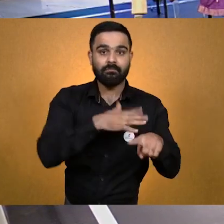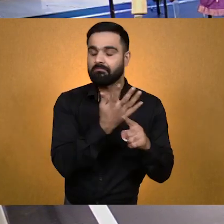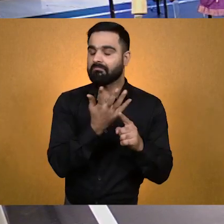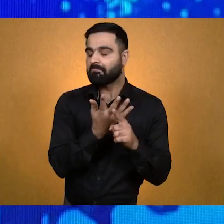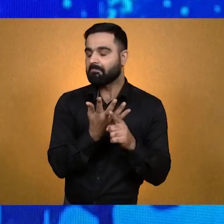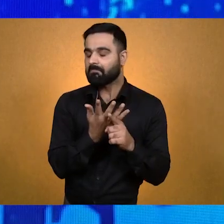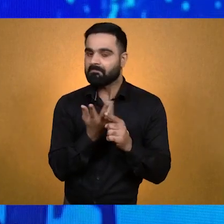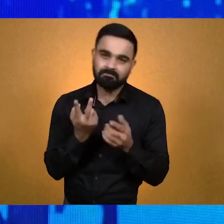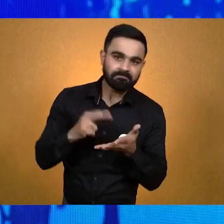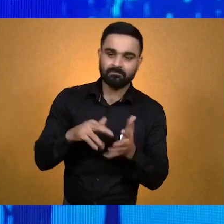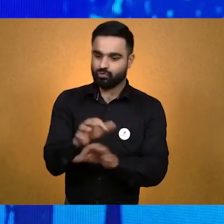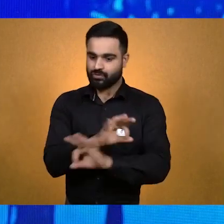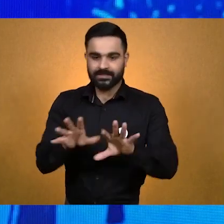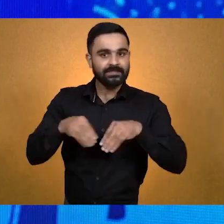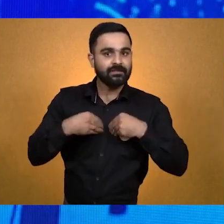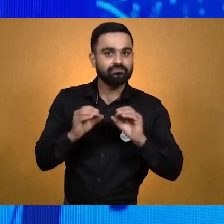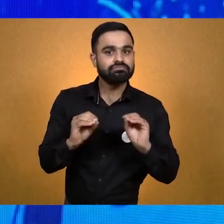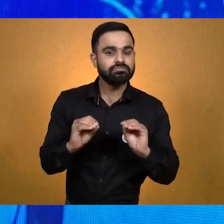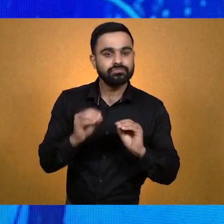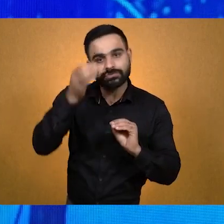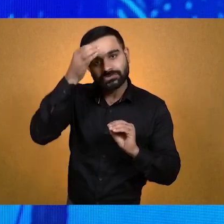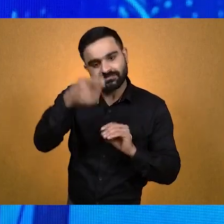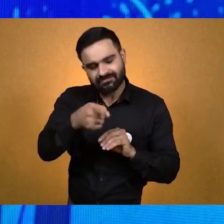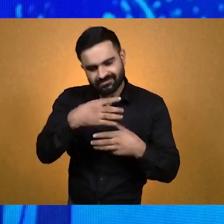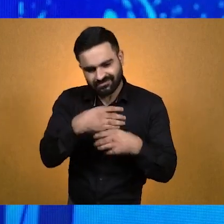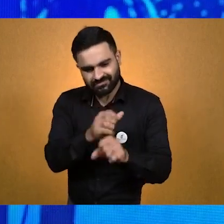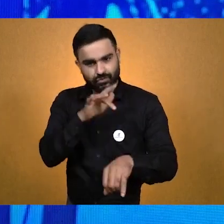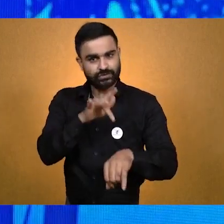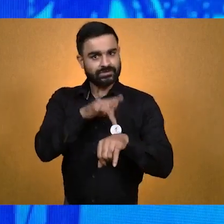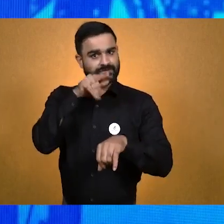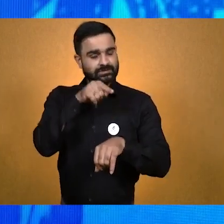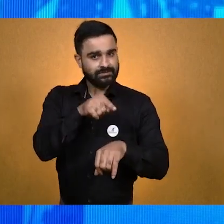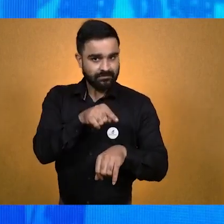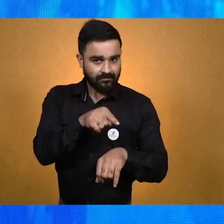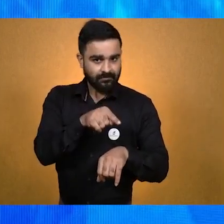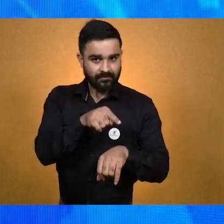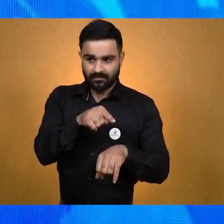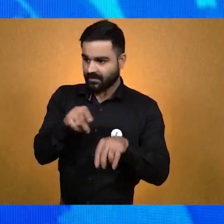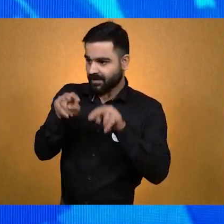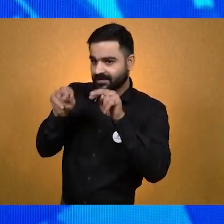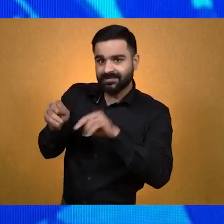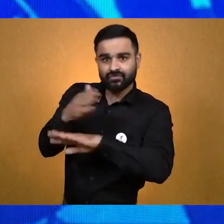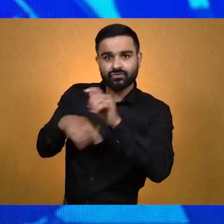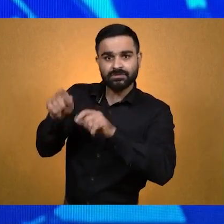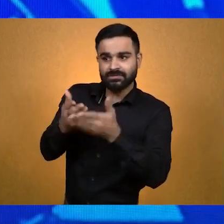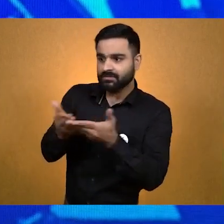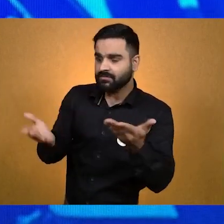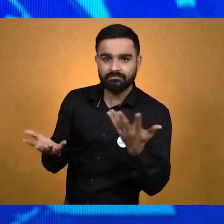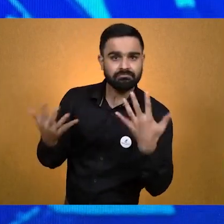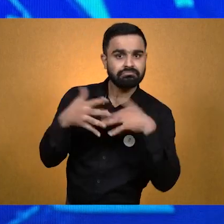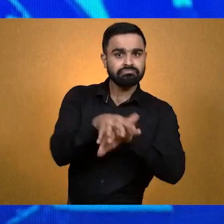up with this concept to make them sensitive to the needs of the